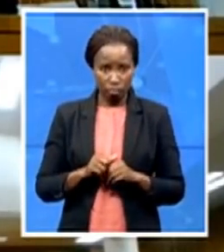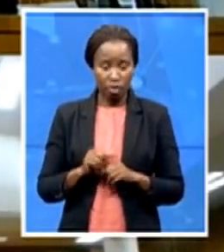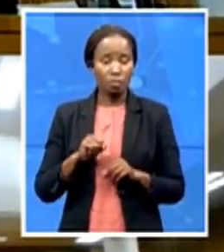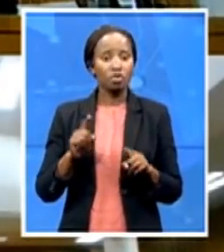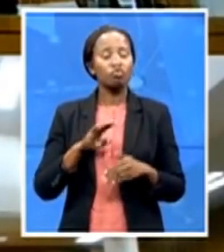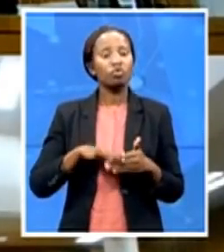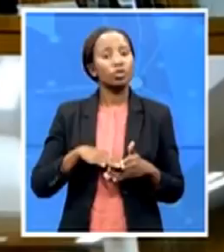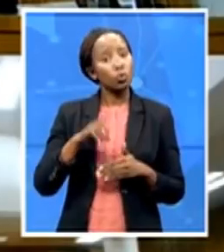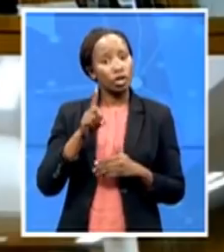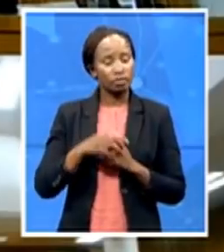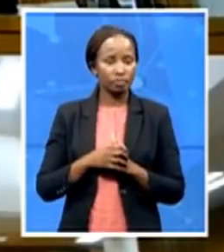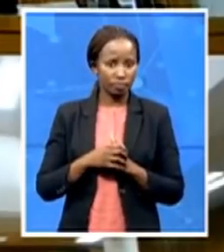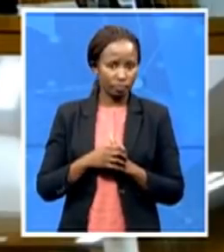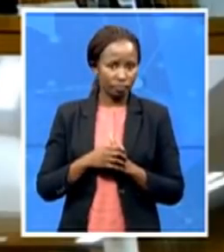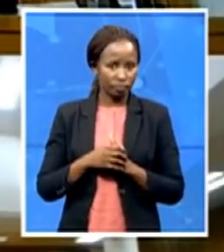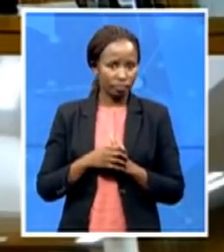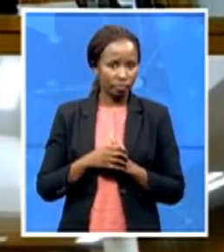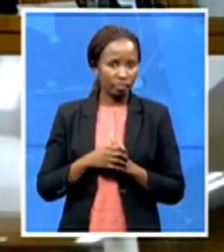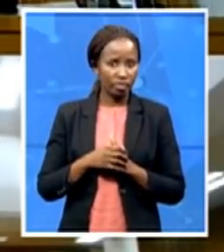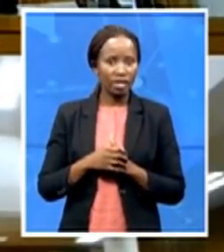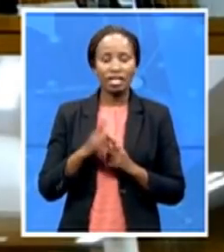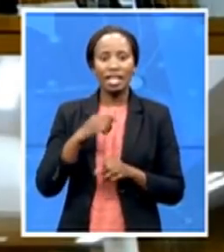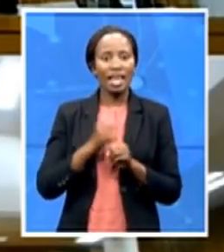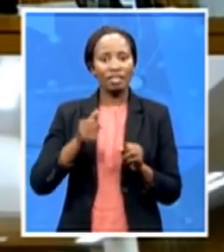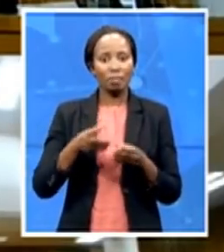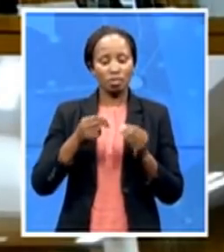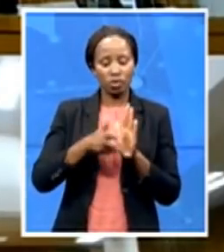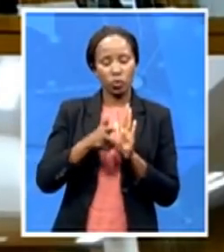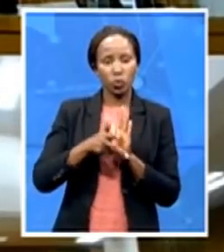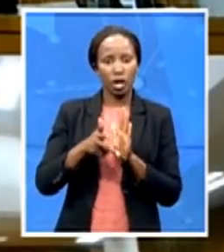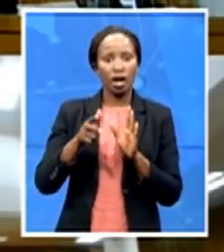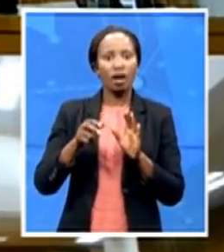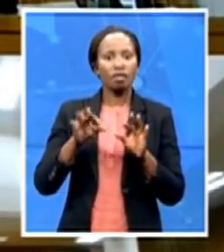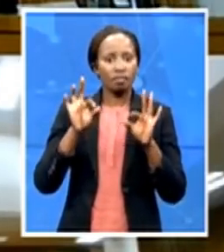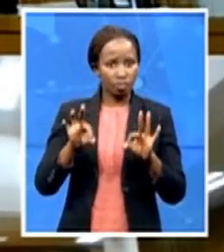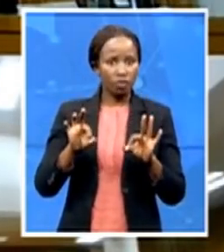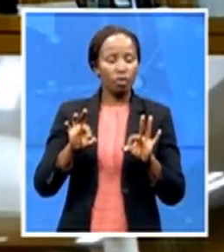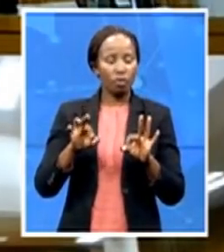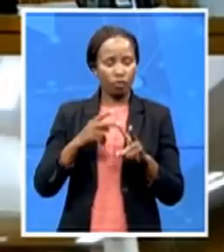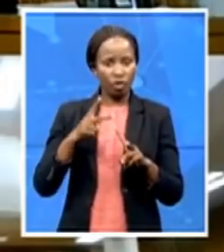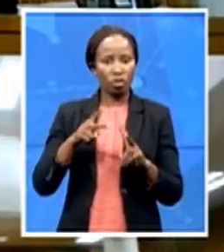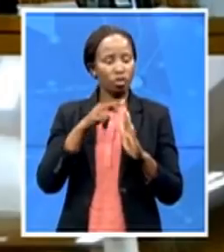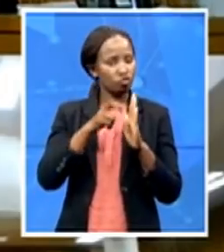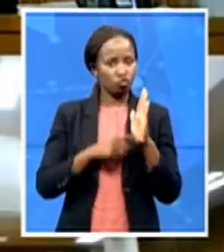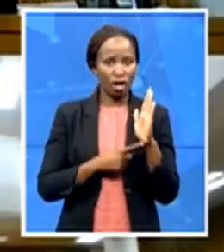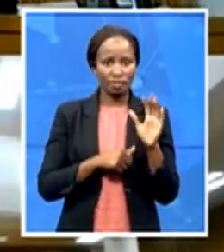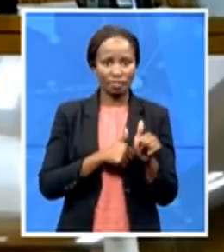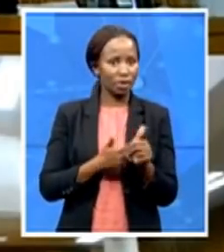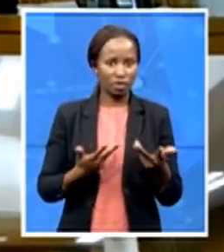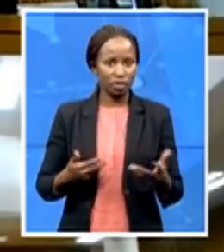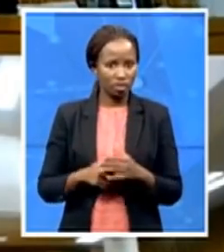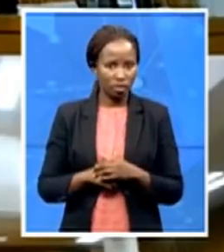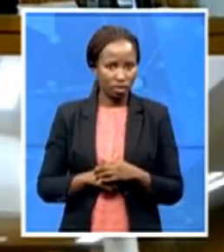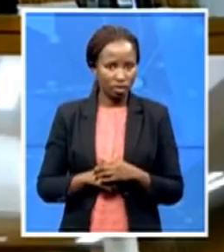merely authorize the Assembly to adopt rules defining the grounds of impeachment, it made it obligatory for the Assembly to do